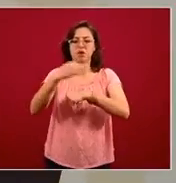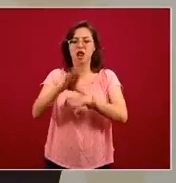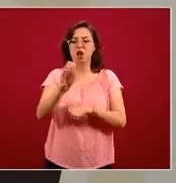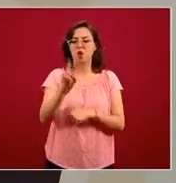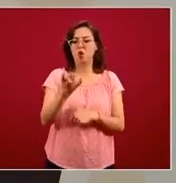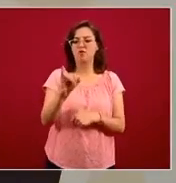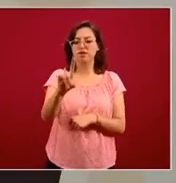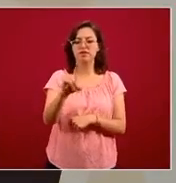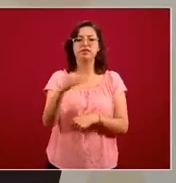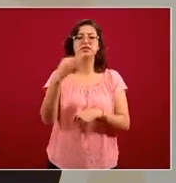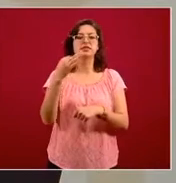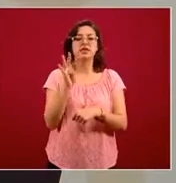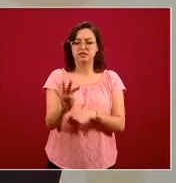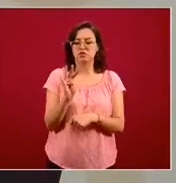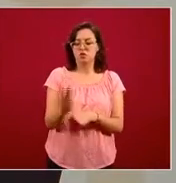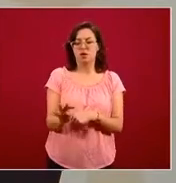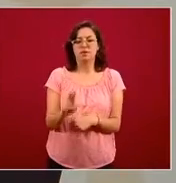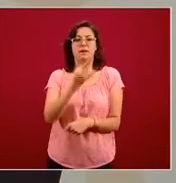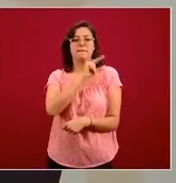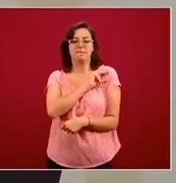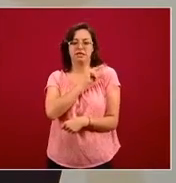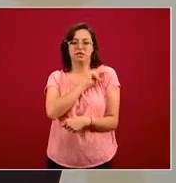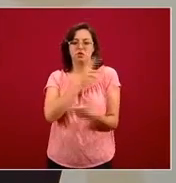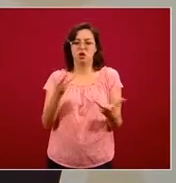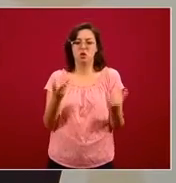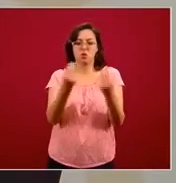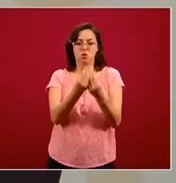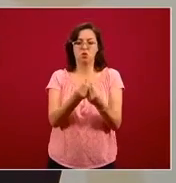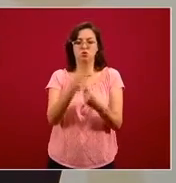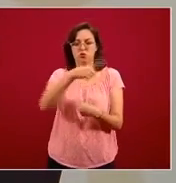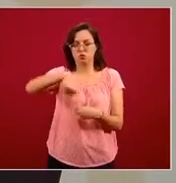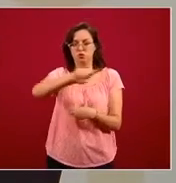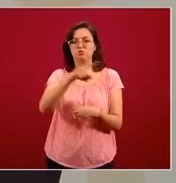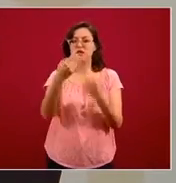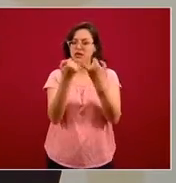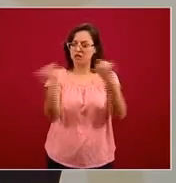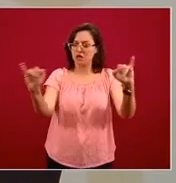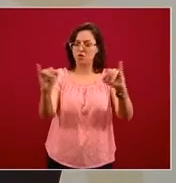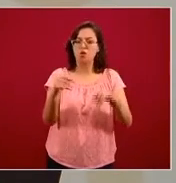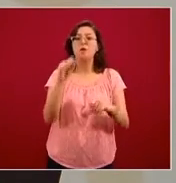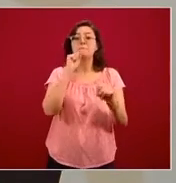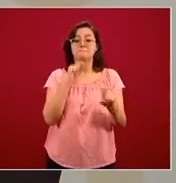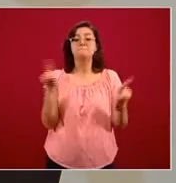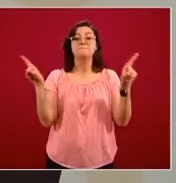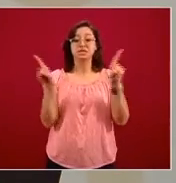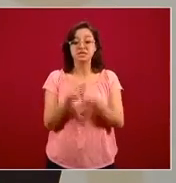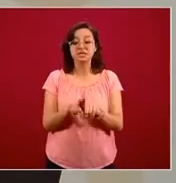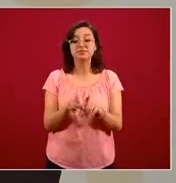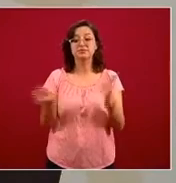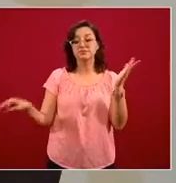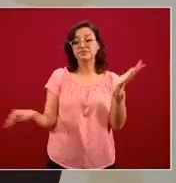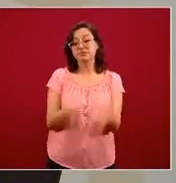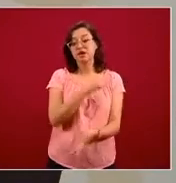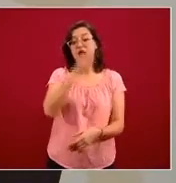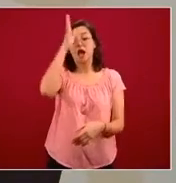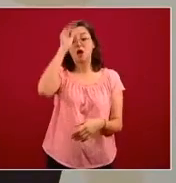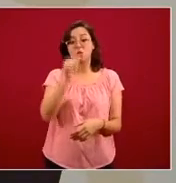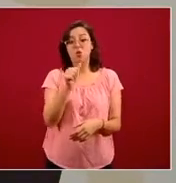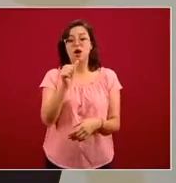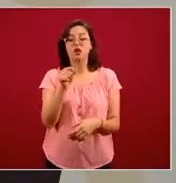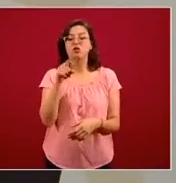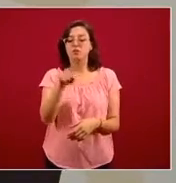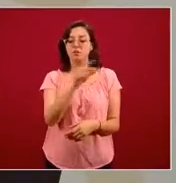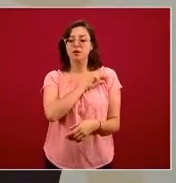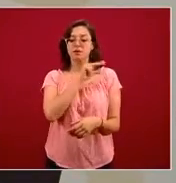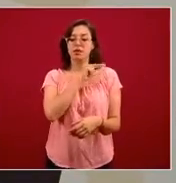a temporary hospital that was going to be dedicated just to COVID-19, and that was from the private sector. And we know that they did